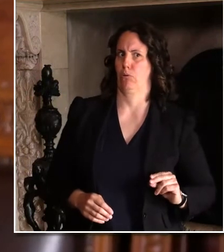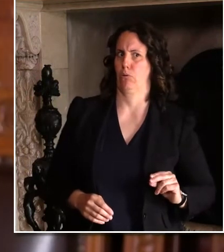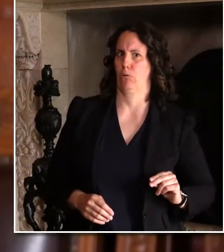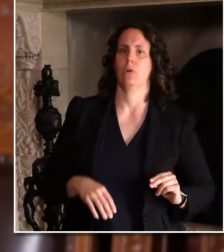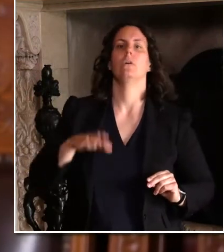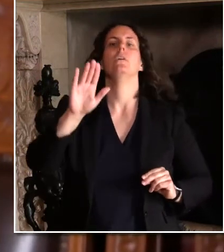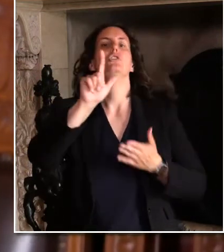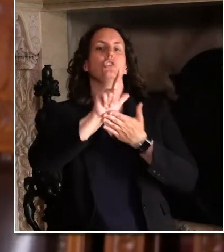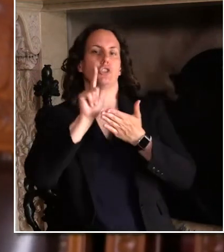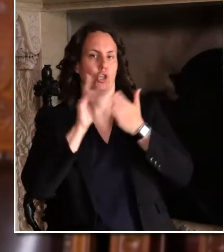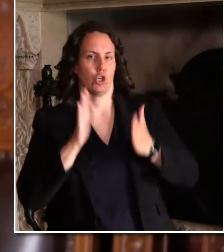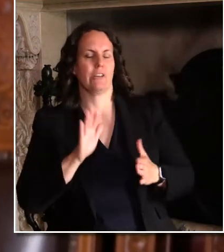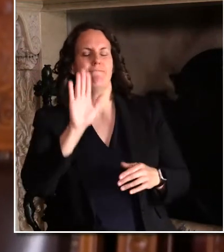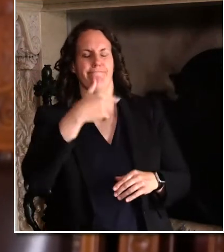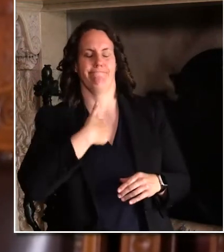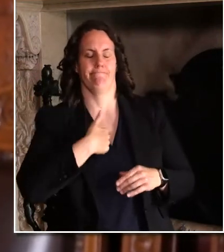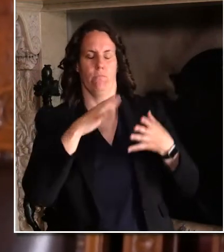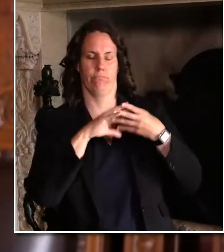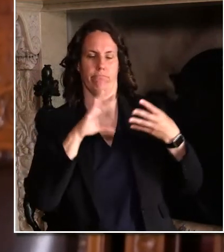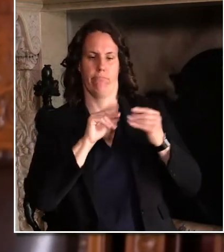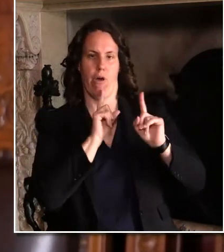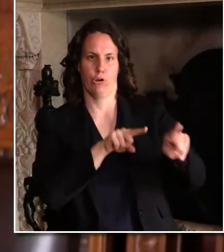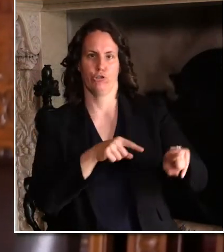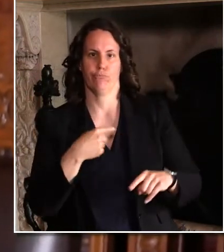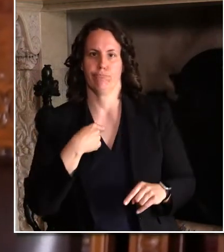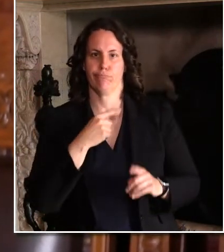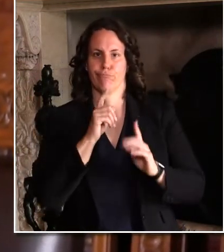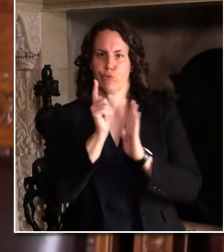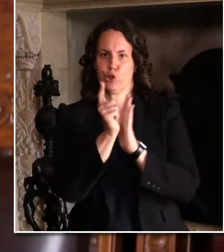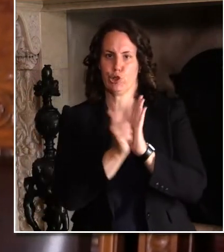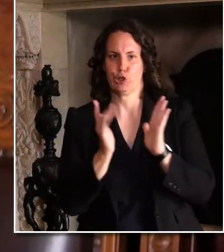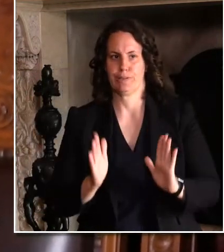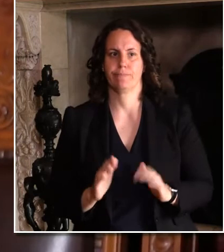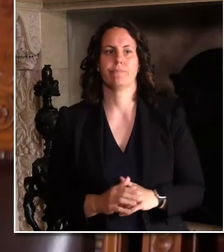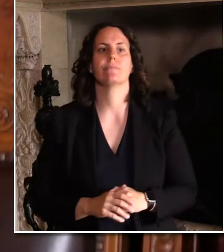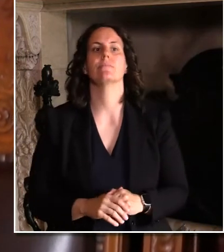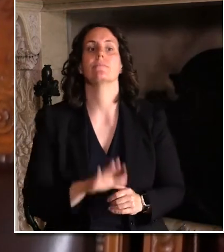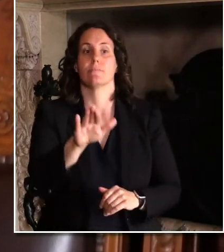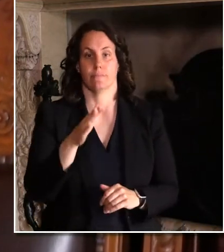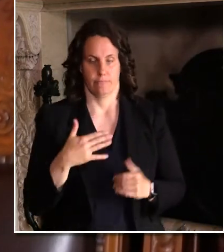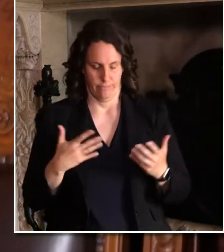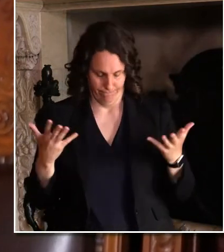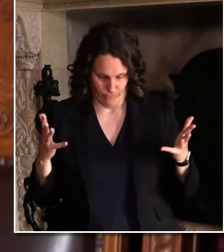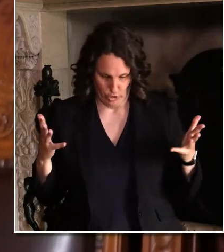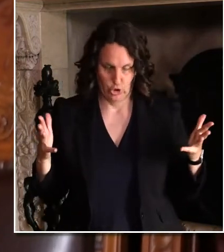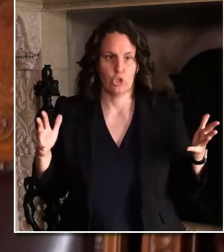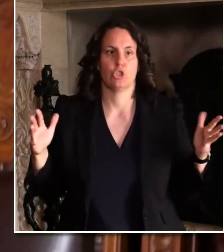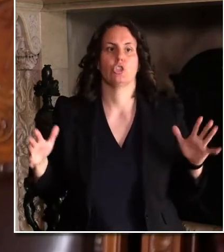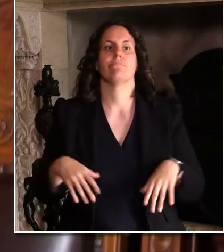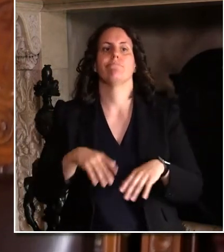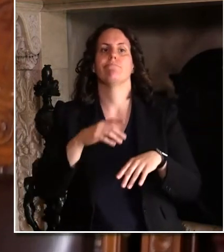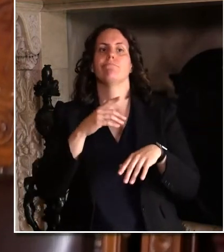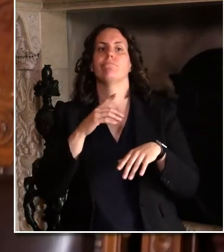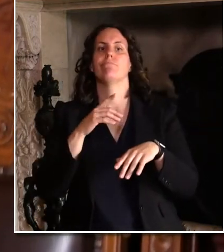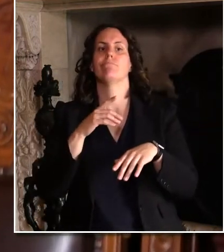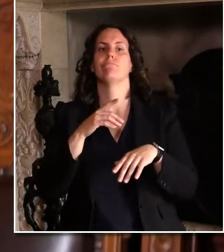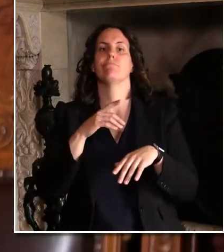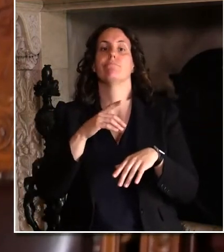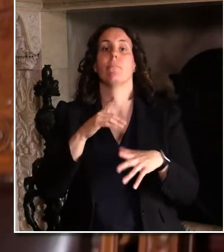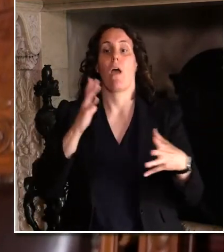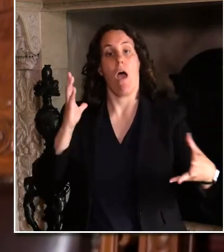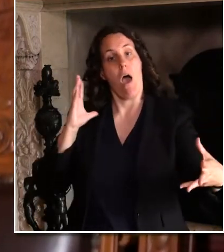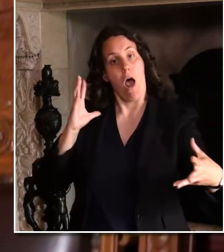one of the challenges, and it's been widely reported, is that the extension of, or the amount of time in which the Wisconsin National